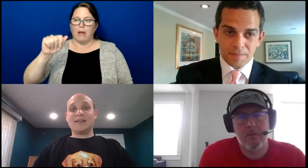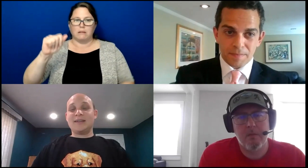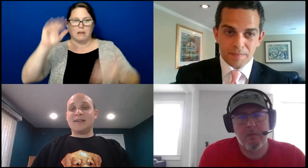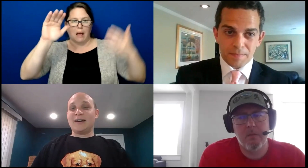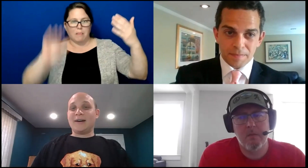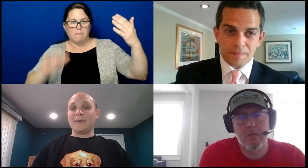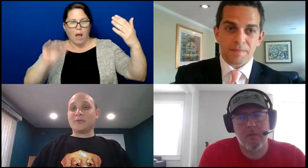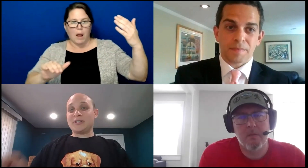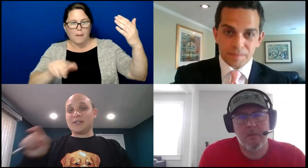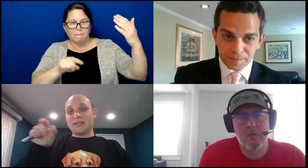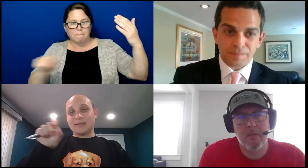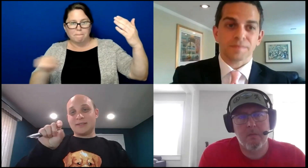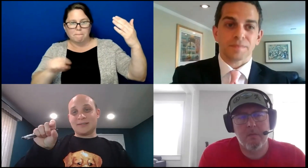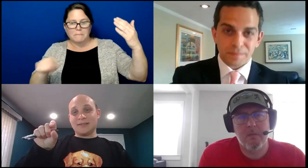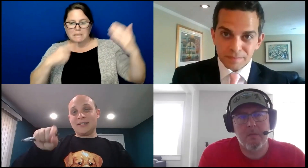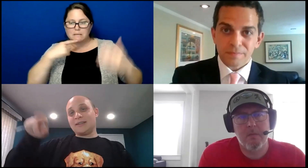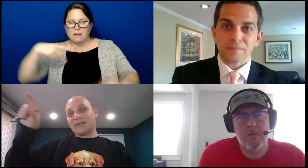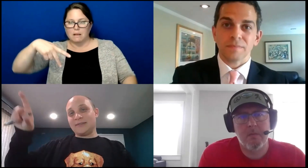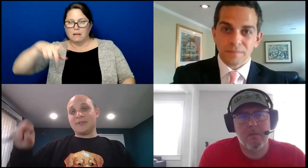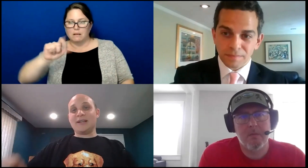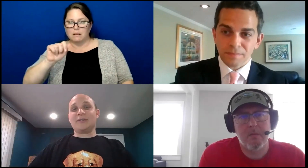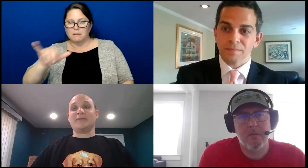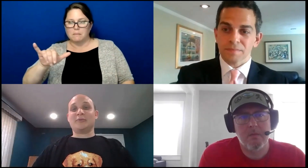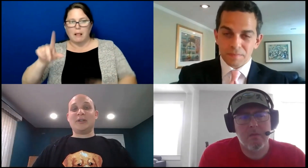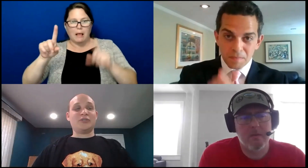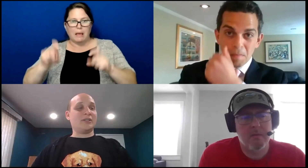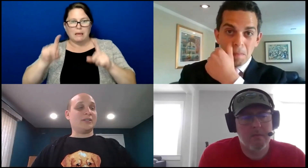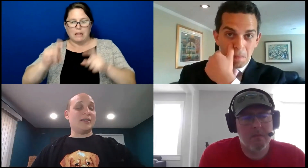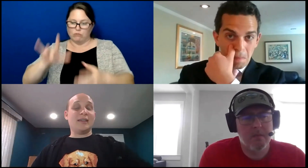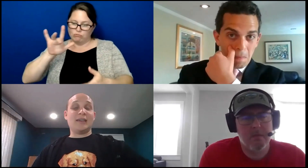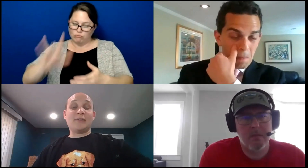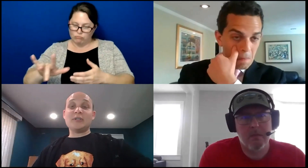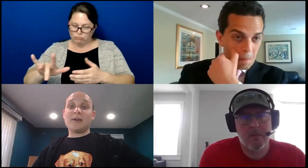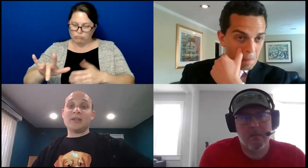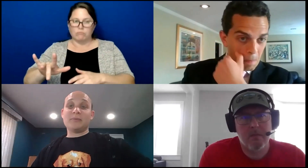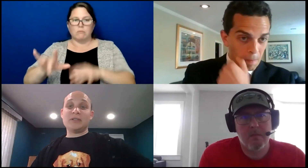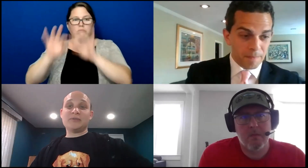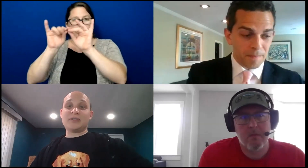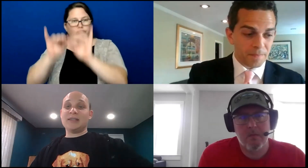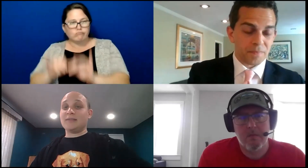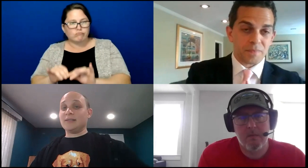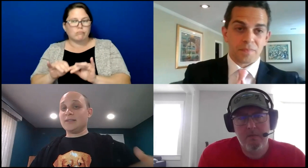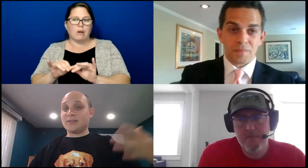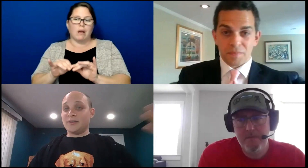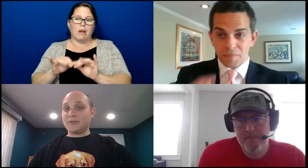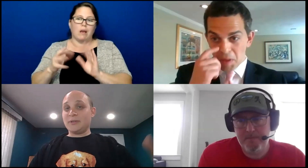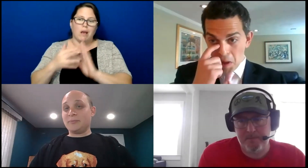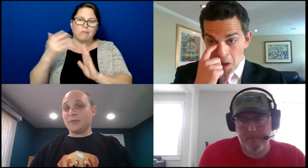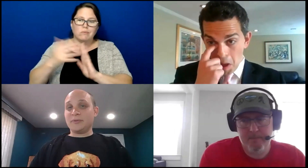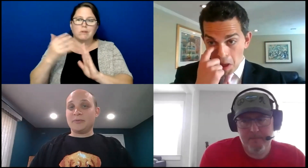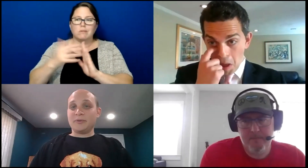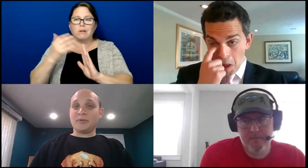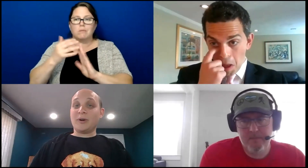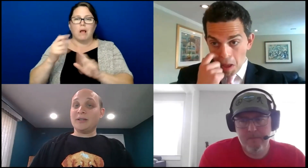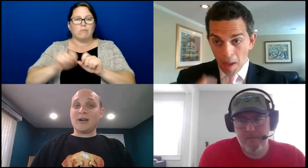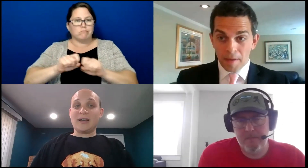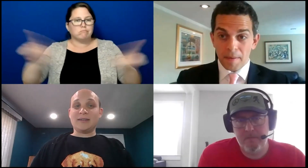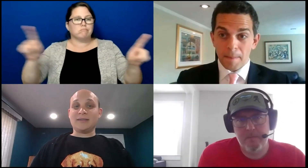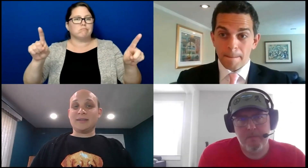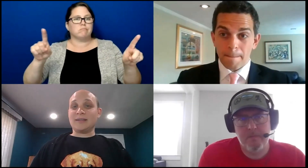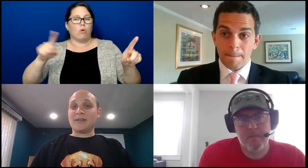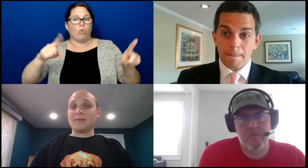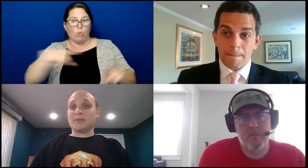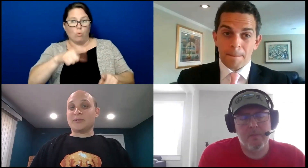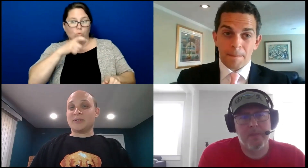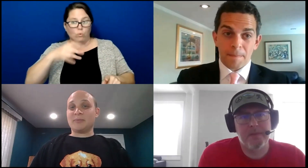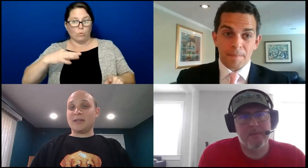tests, where you can click the link and then fill out your information. And every now and then we do send out links to those people who qualify